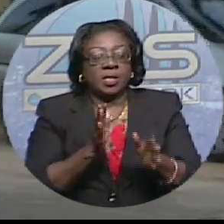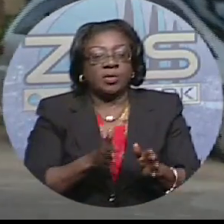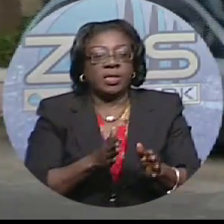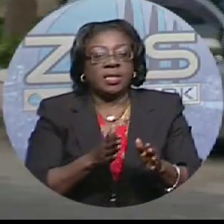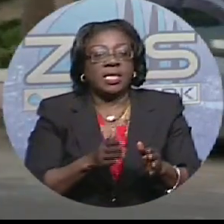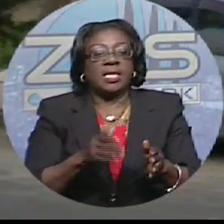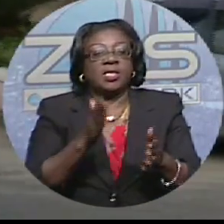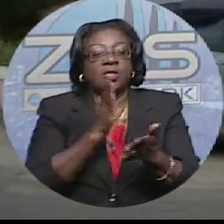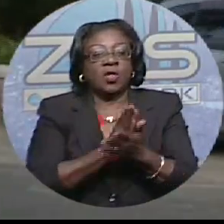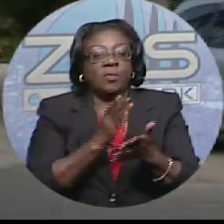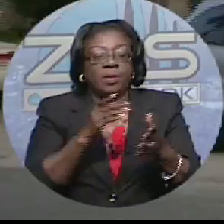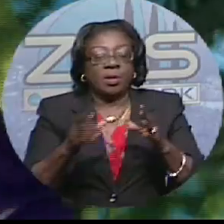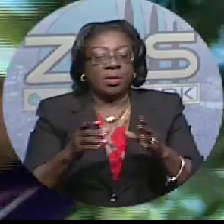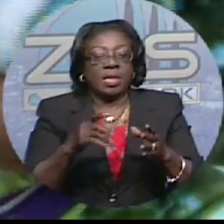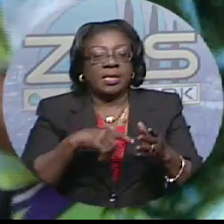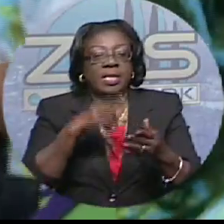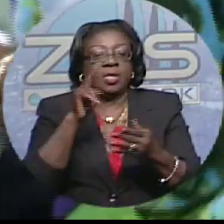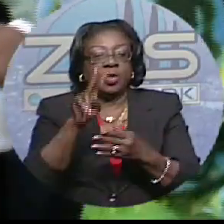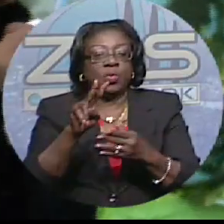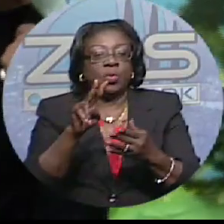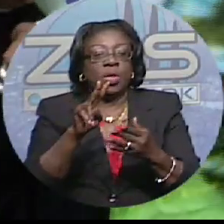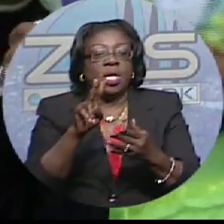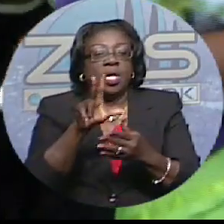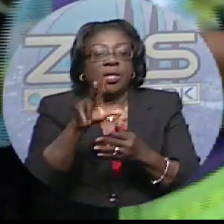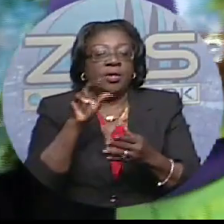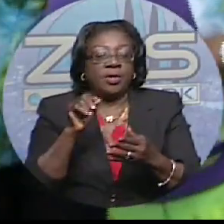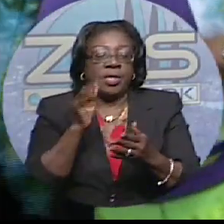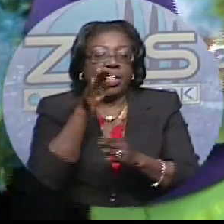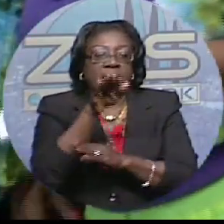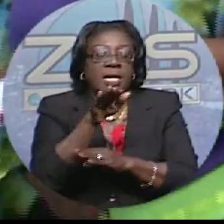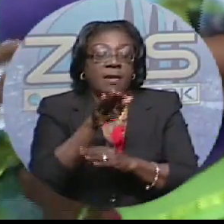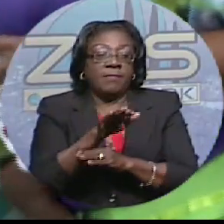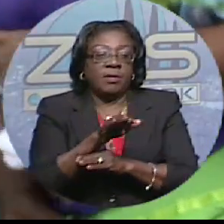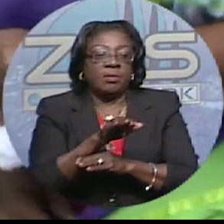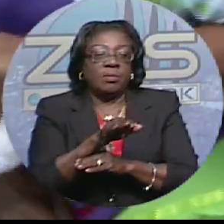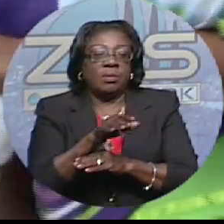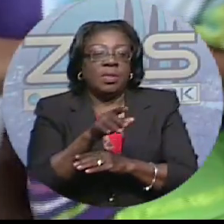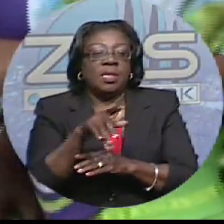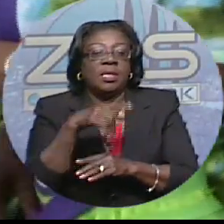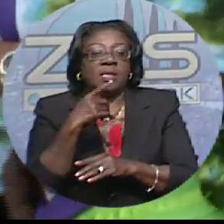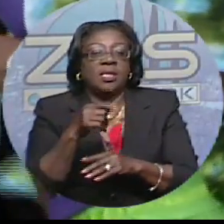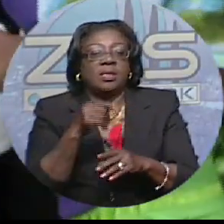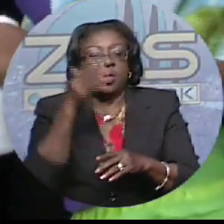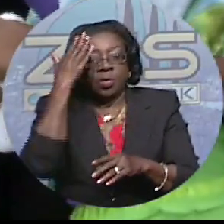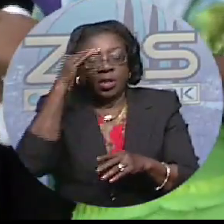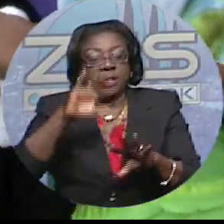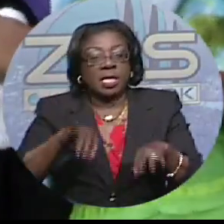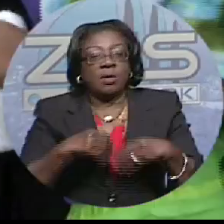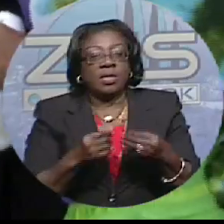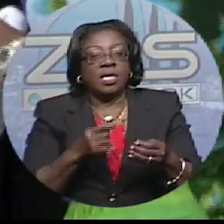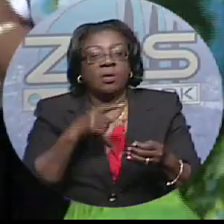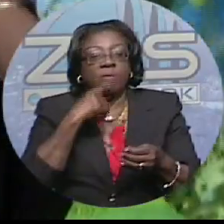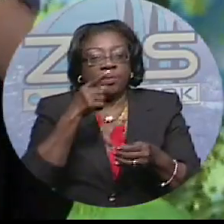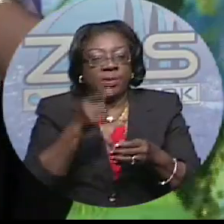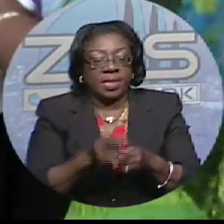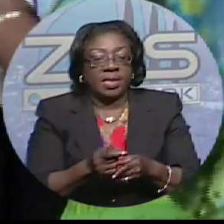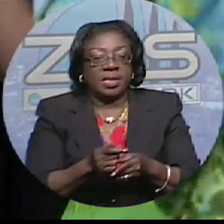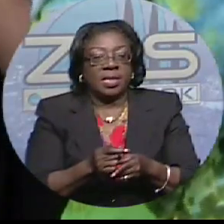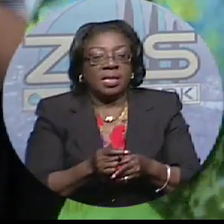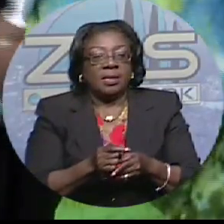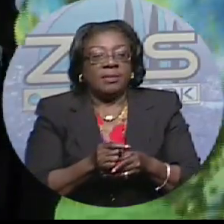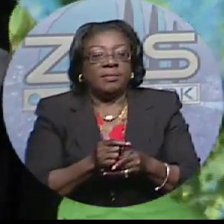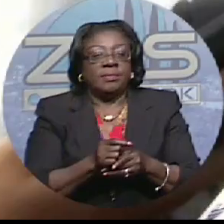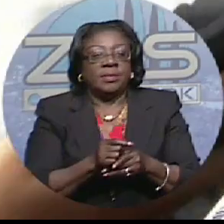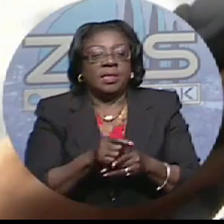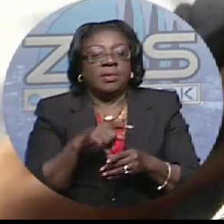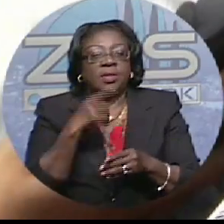to 2:30 in the afternoon. Now, it's unclear at this time exactly how these defendants will plead. However, they are determined to do it in accordance